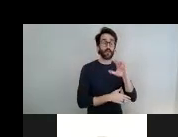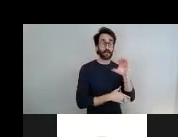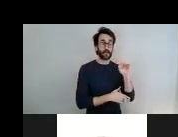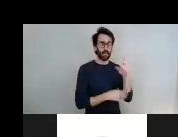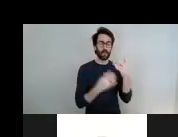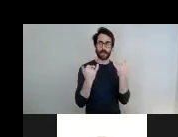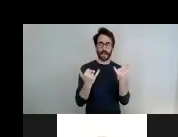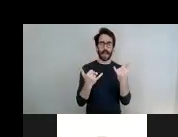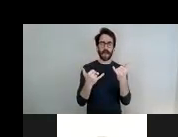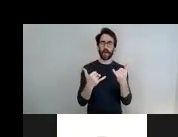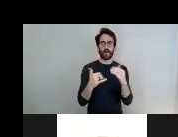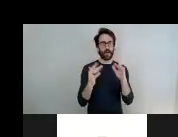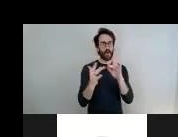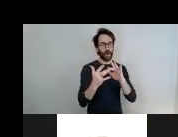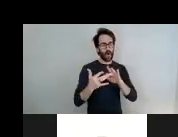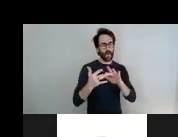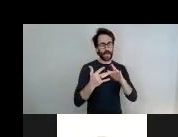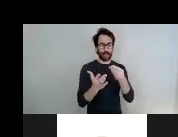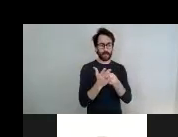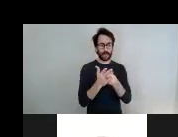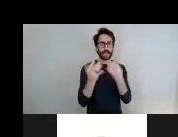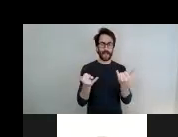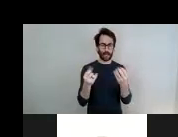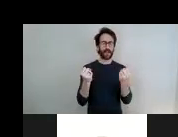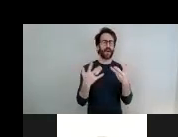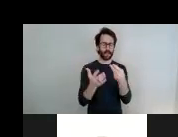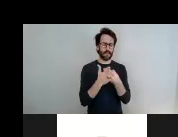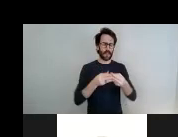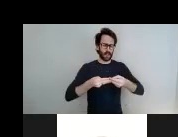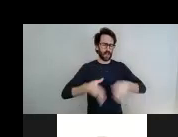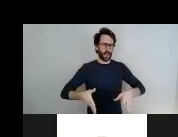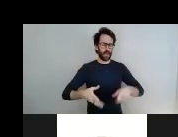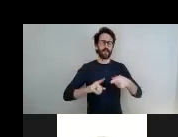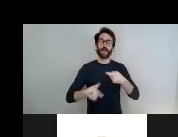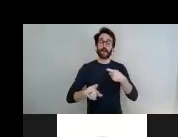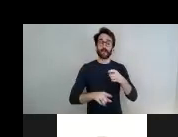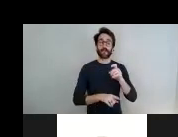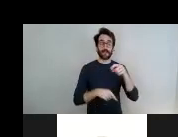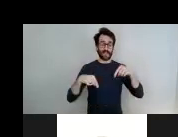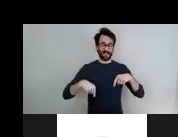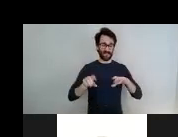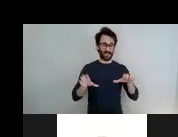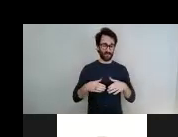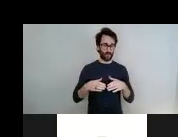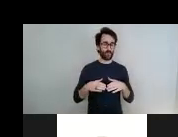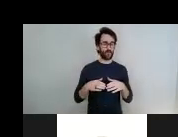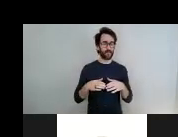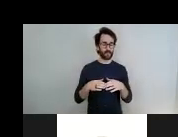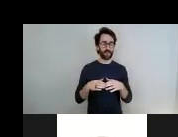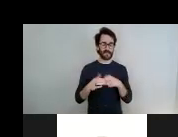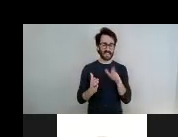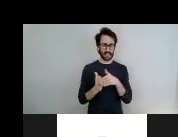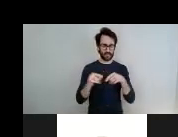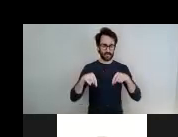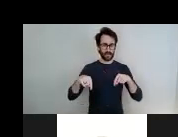the biggest contributor to the large dollar loss report of the Canadian Anti-Fraud Centre. We would say the number 1 rule is